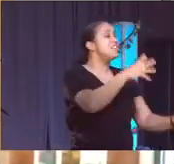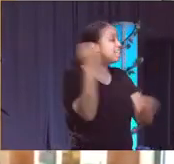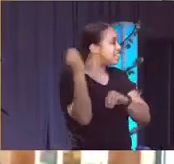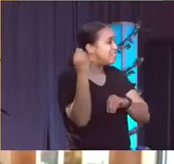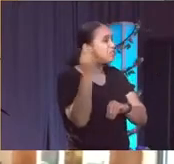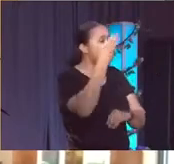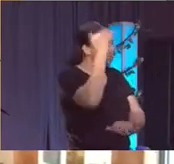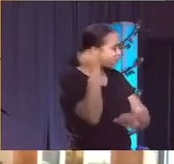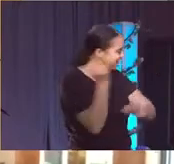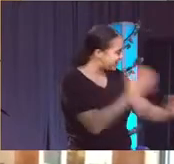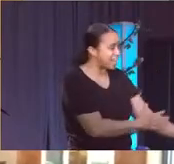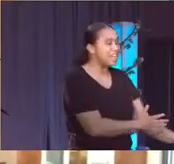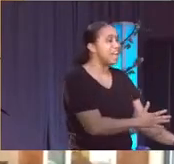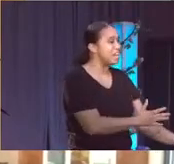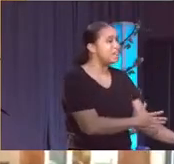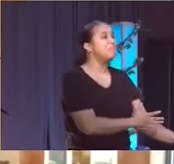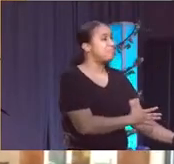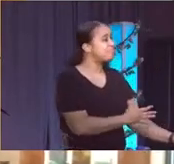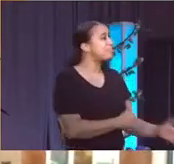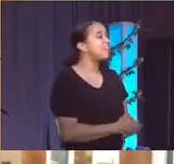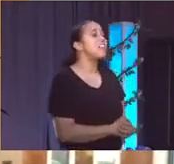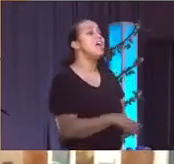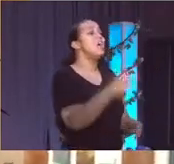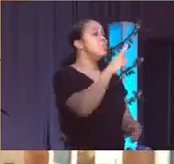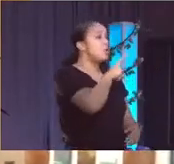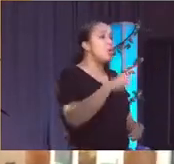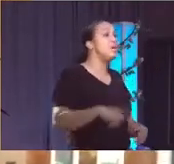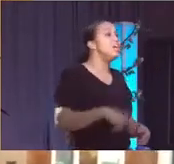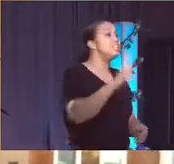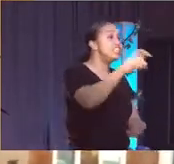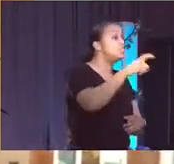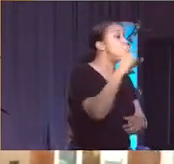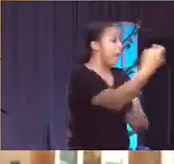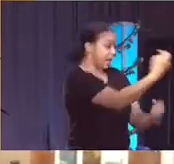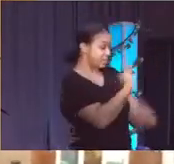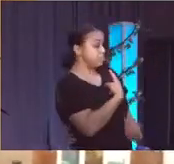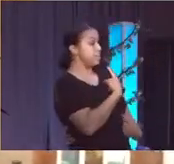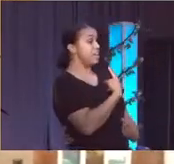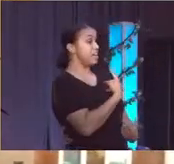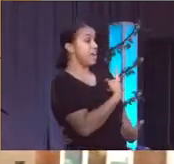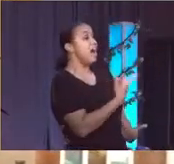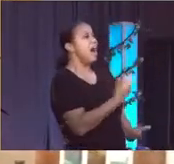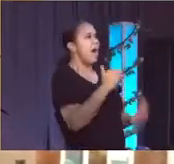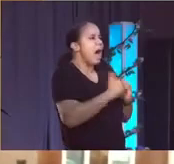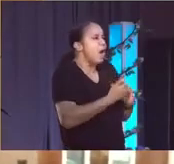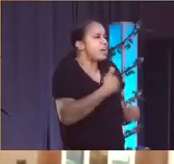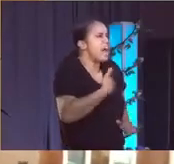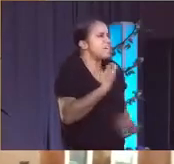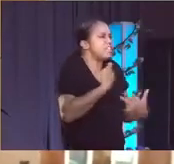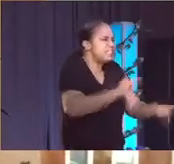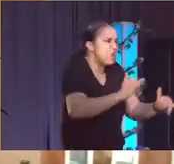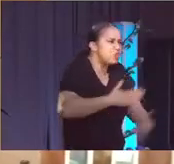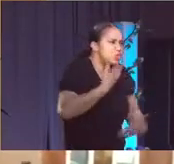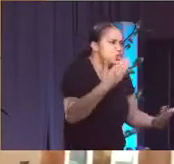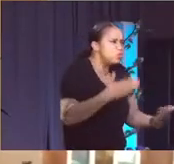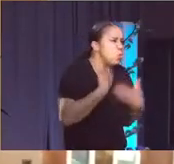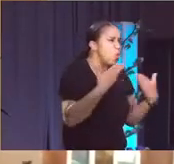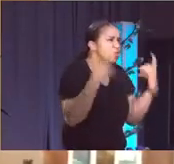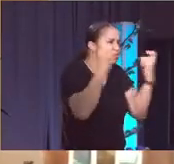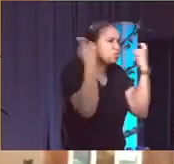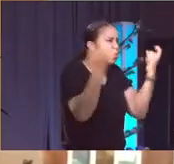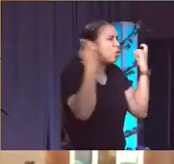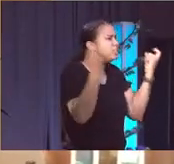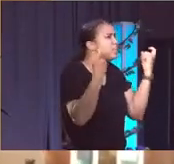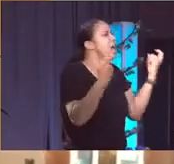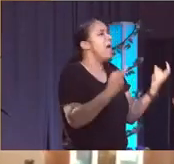righteous forsaken, nor his seed begging bread. Did you ask me how is it that I can still rejoice after what